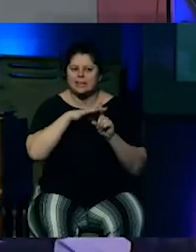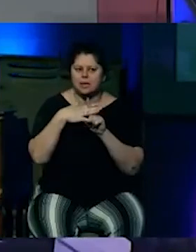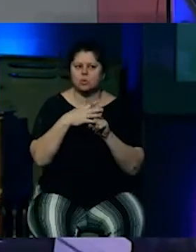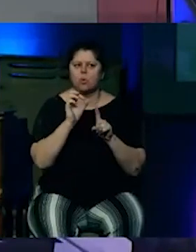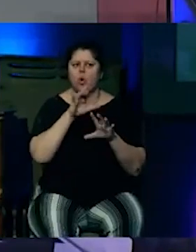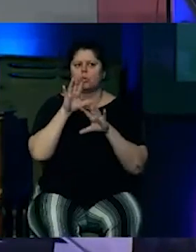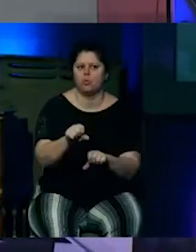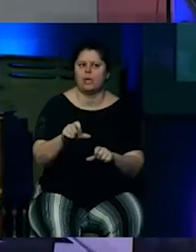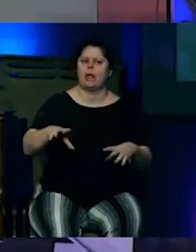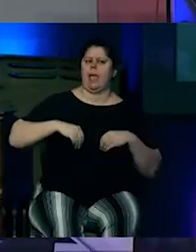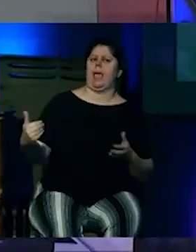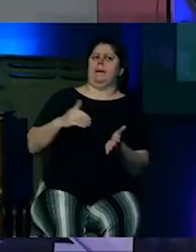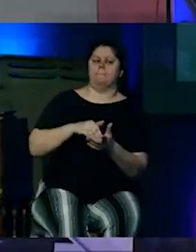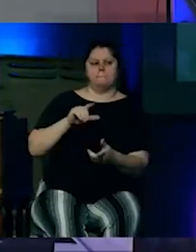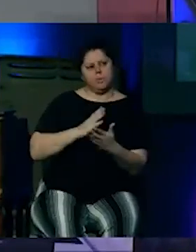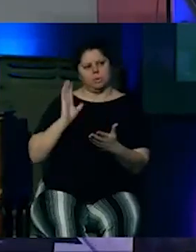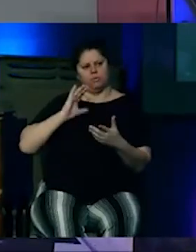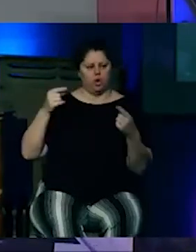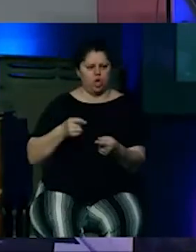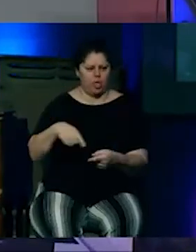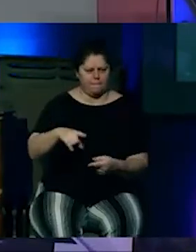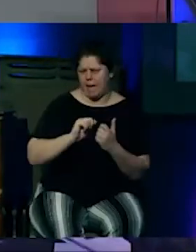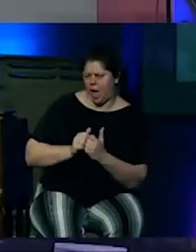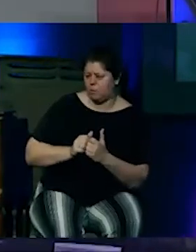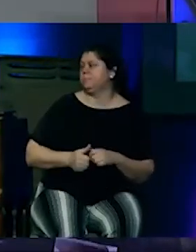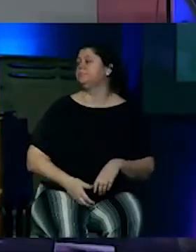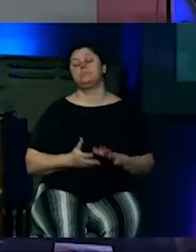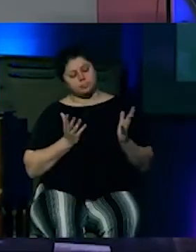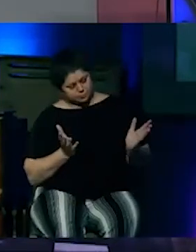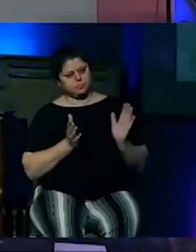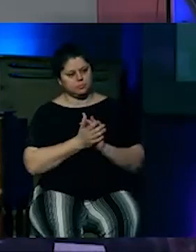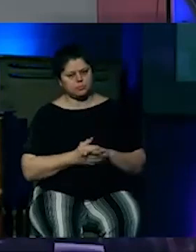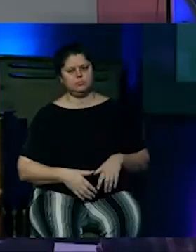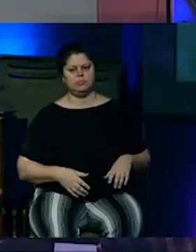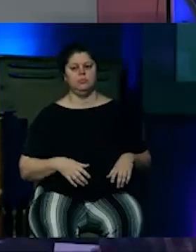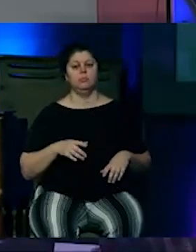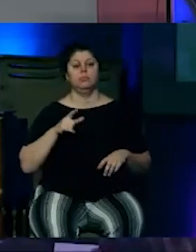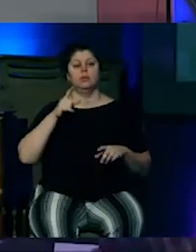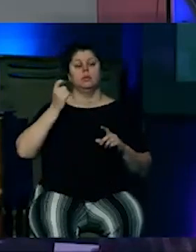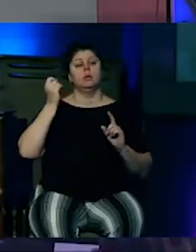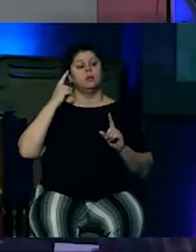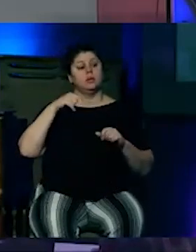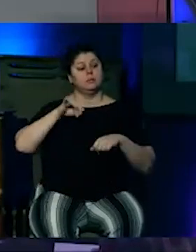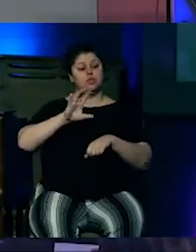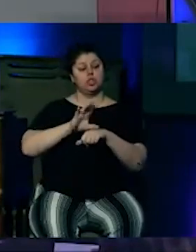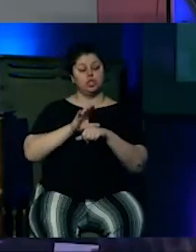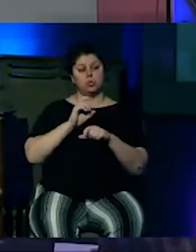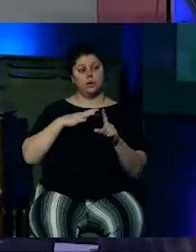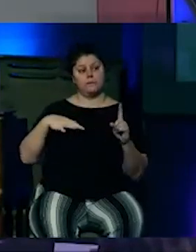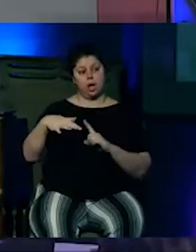reclaim music or whatnot? So I think that if you are in an environment in a church